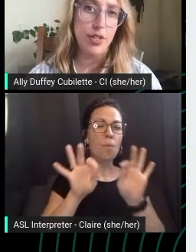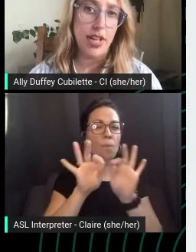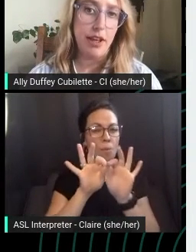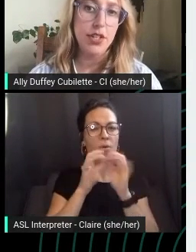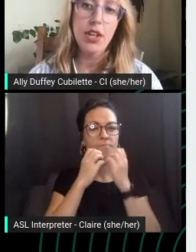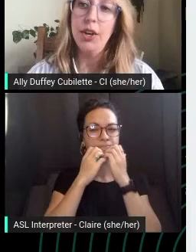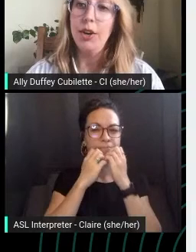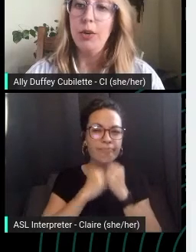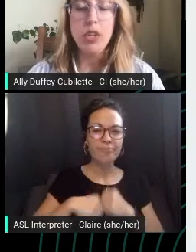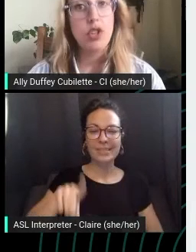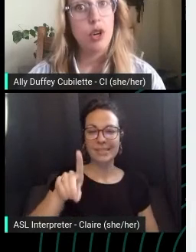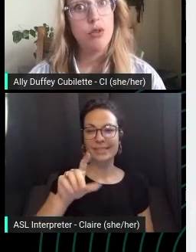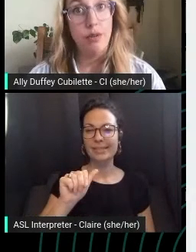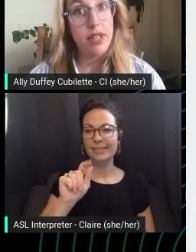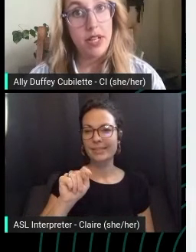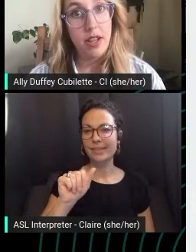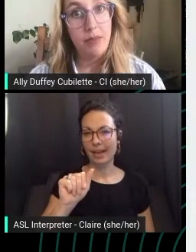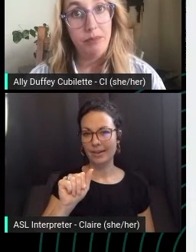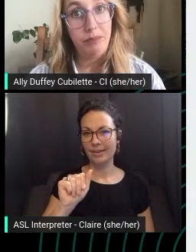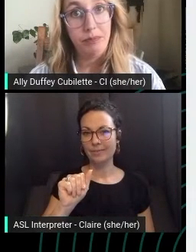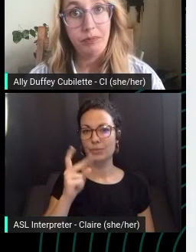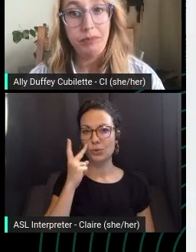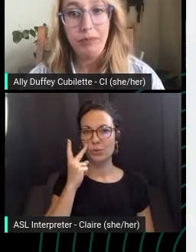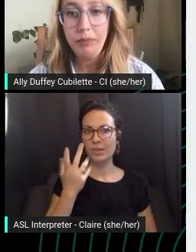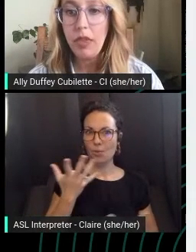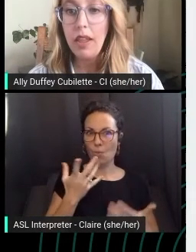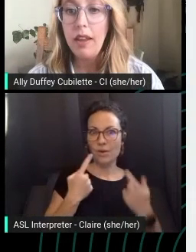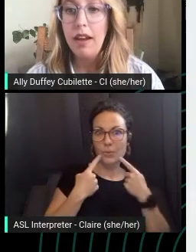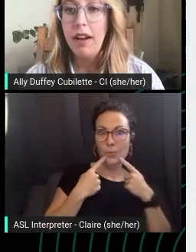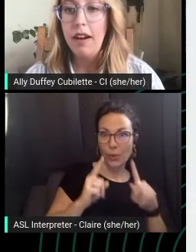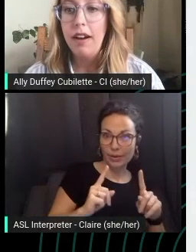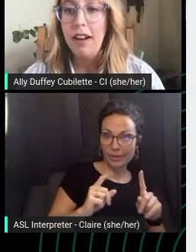to understand which shows are resonating.